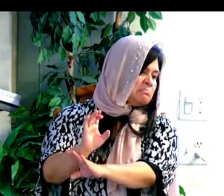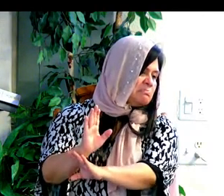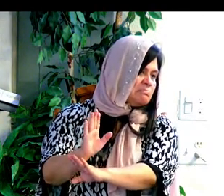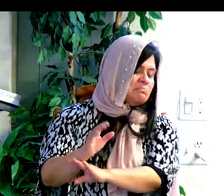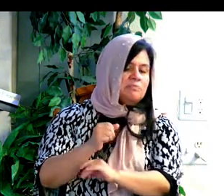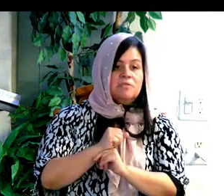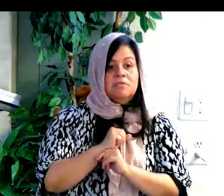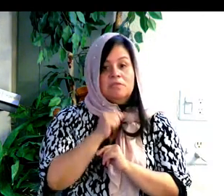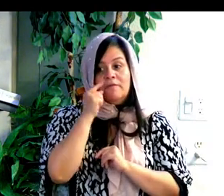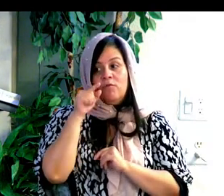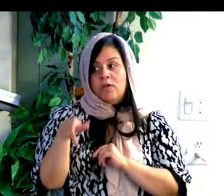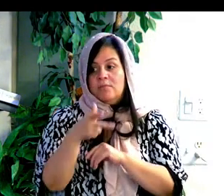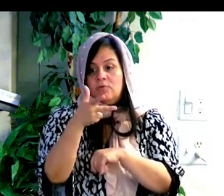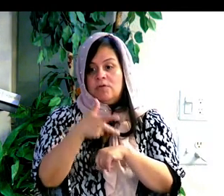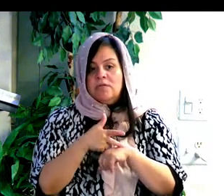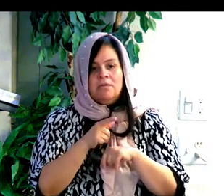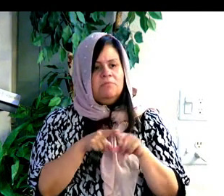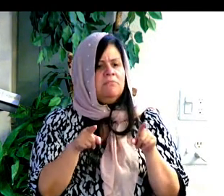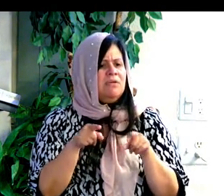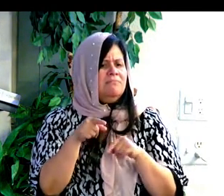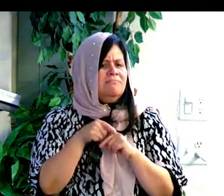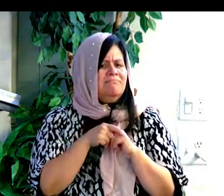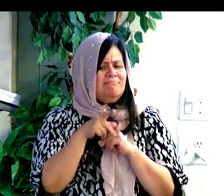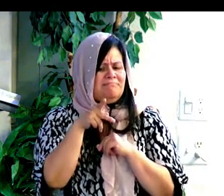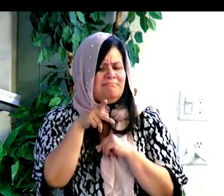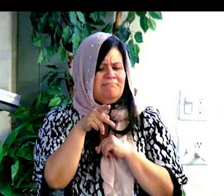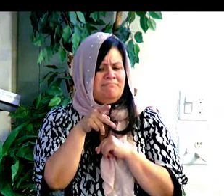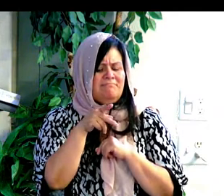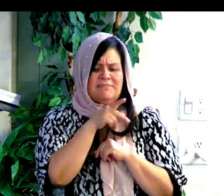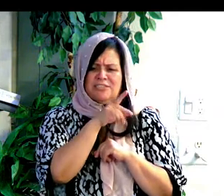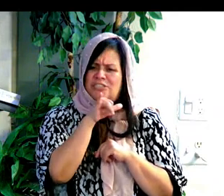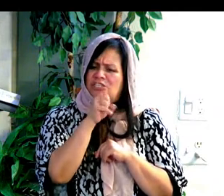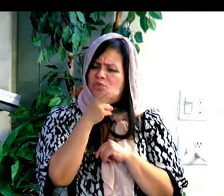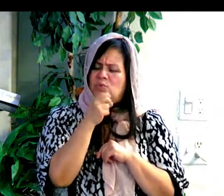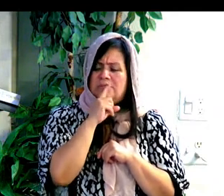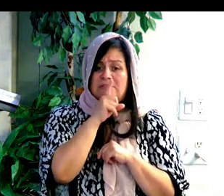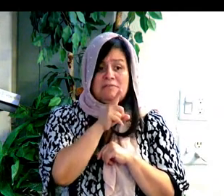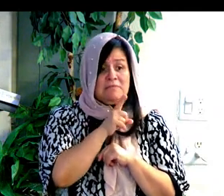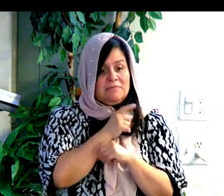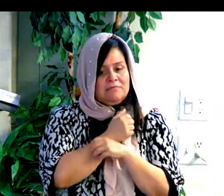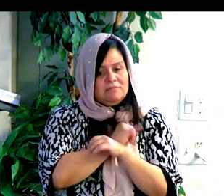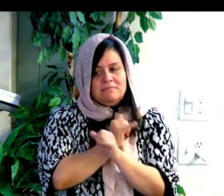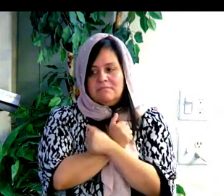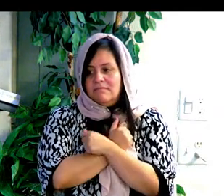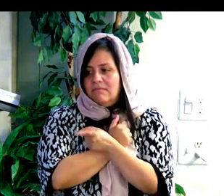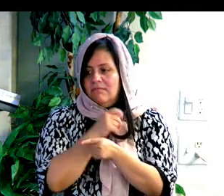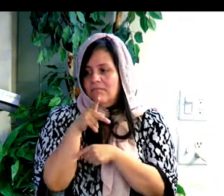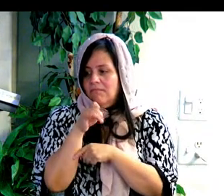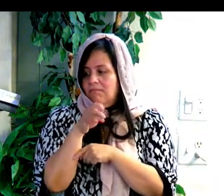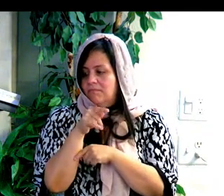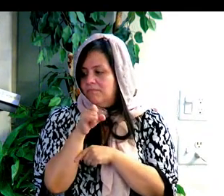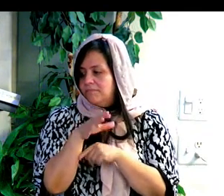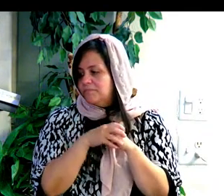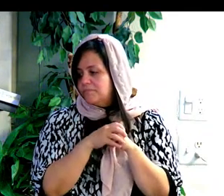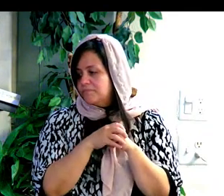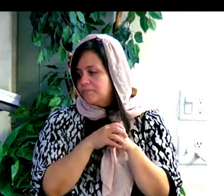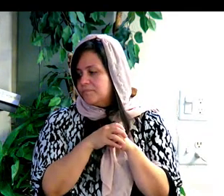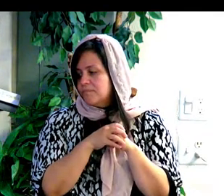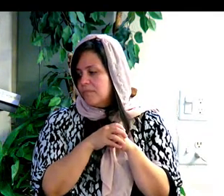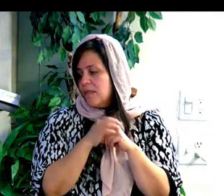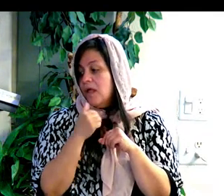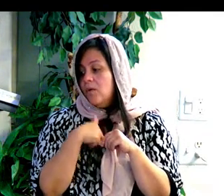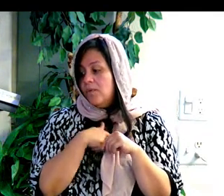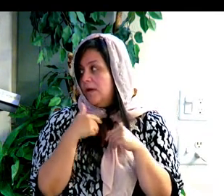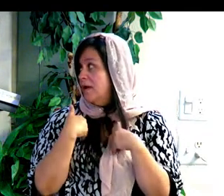pero él todavía amó a Pedro. So, we have this item called the Ketubah.